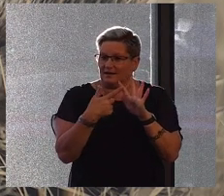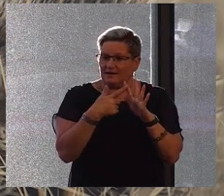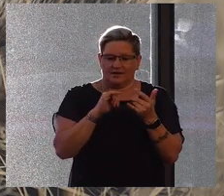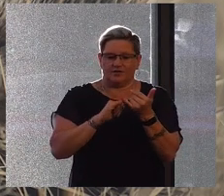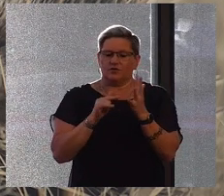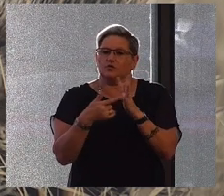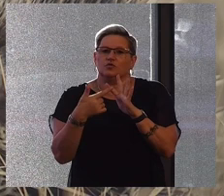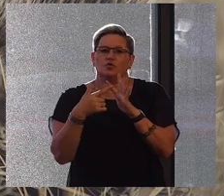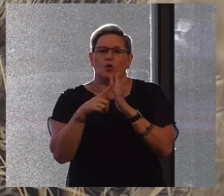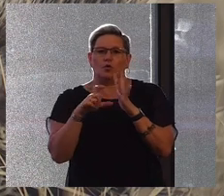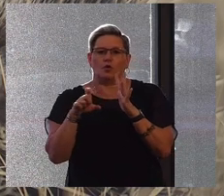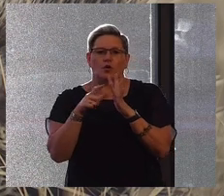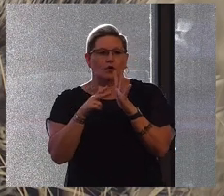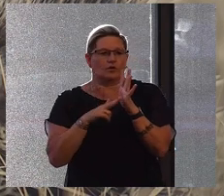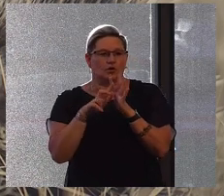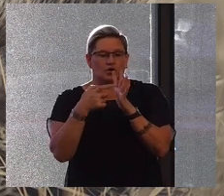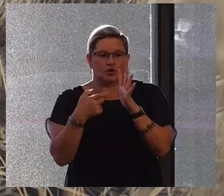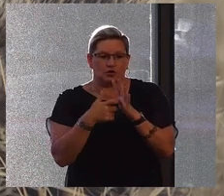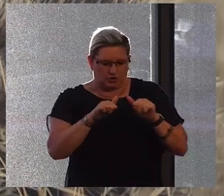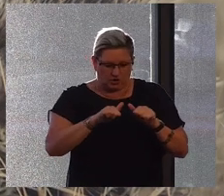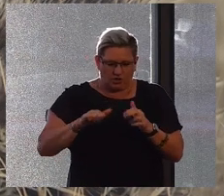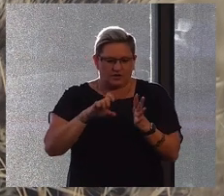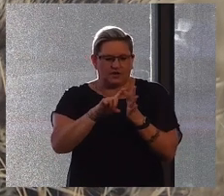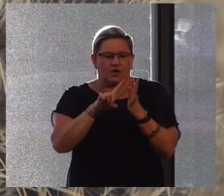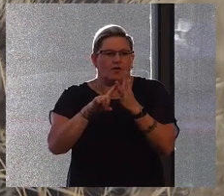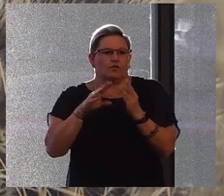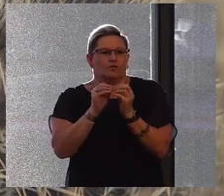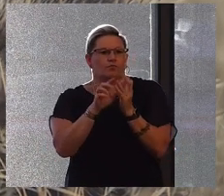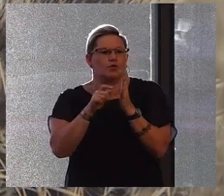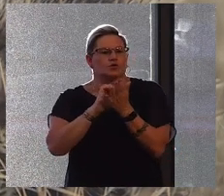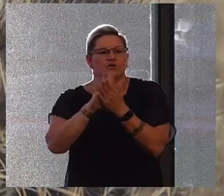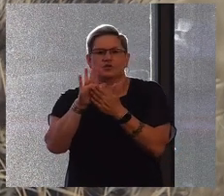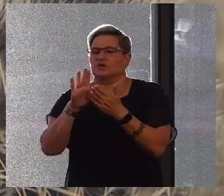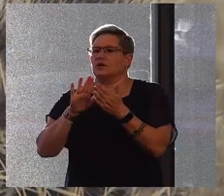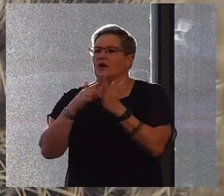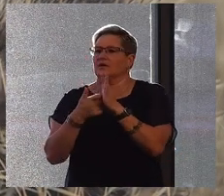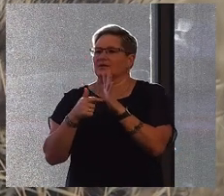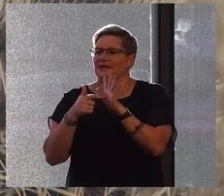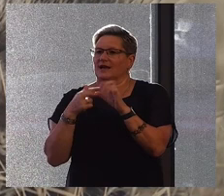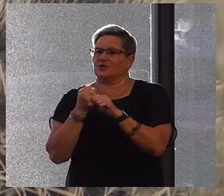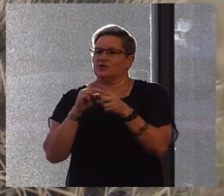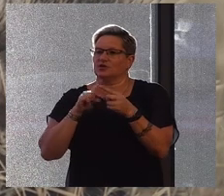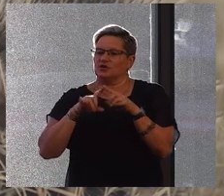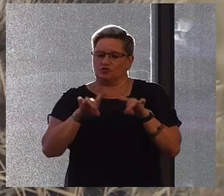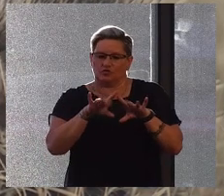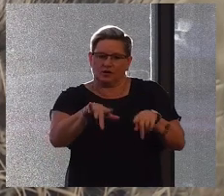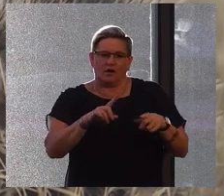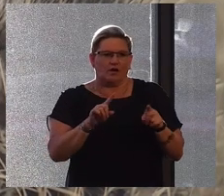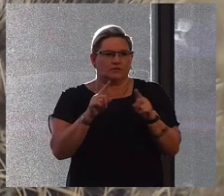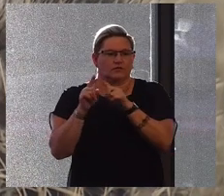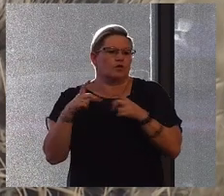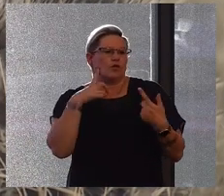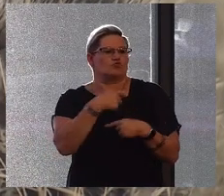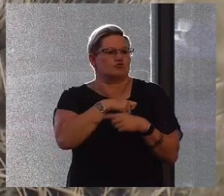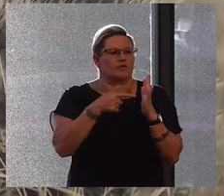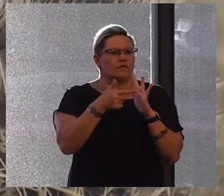O'Connor, chair, and Rachel Lowry, as you know, CEO of Bush Heritage Australia, as well as trustees and board members from Trust for Nature and